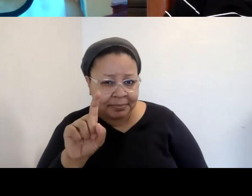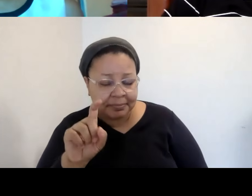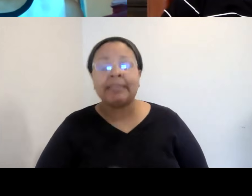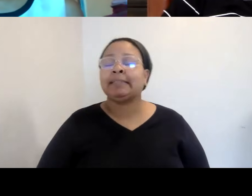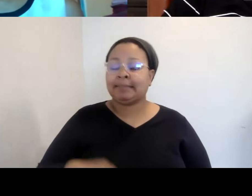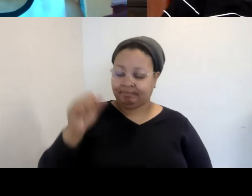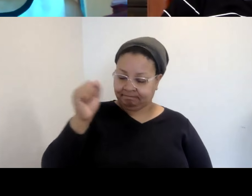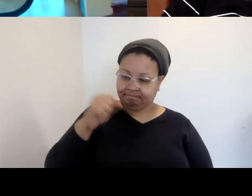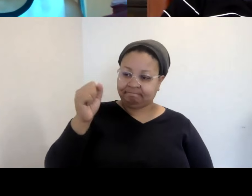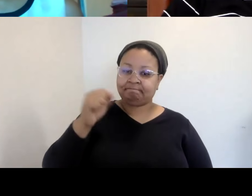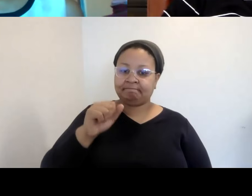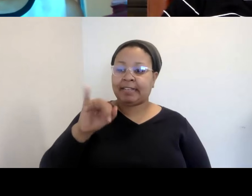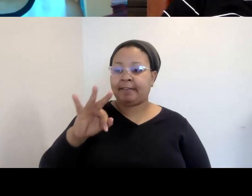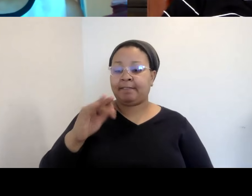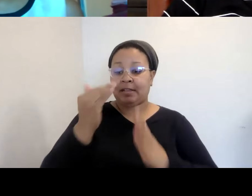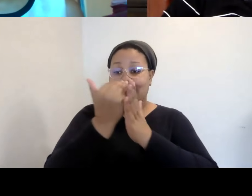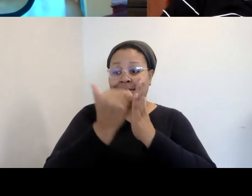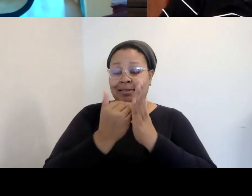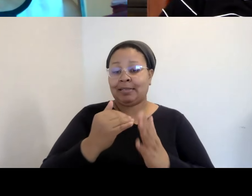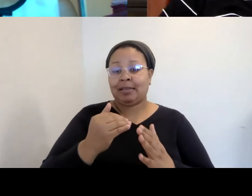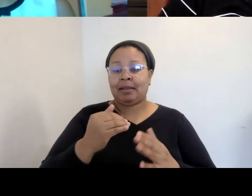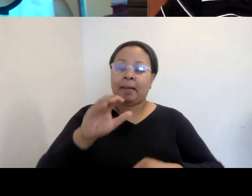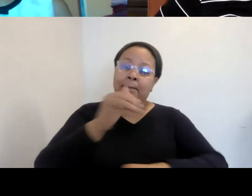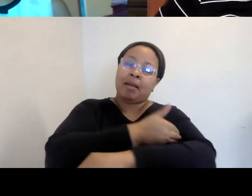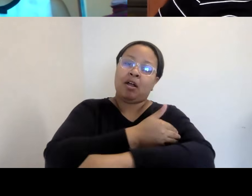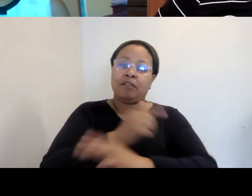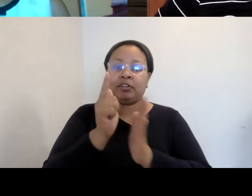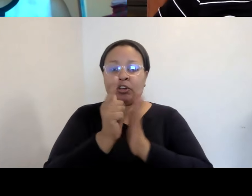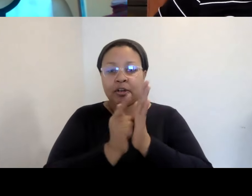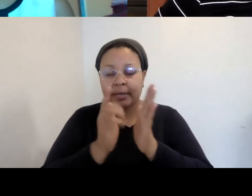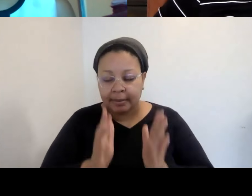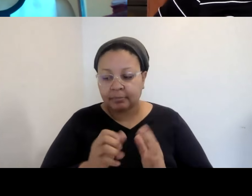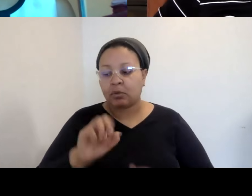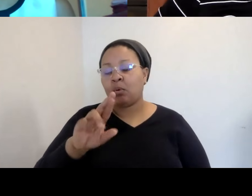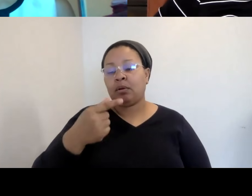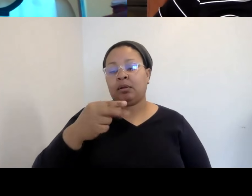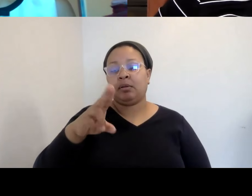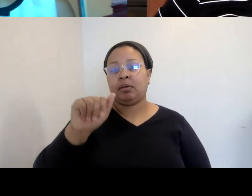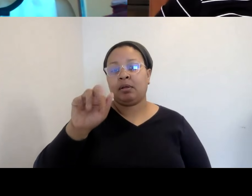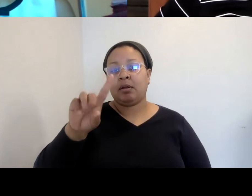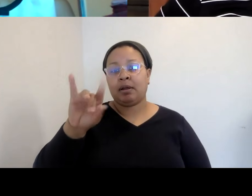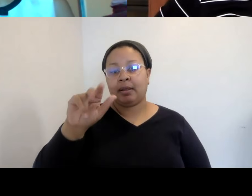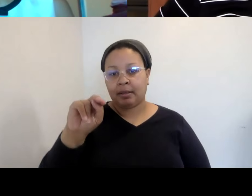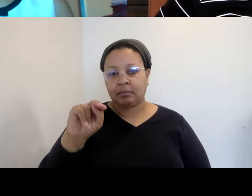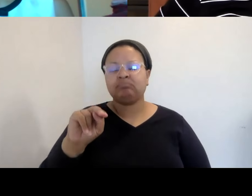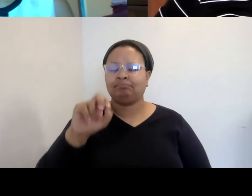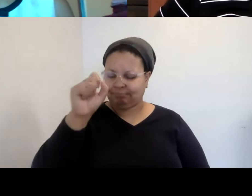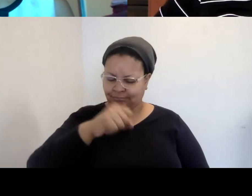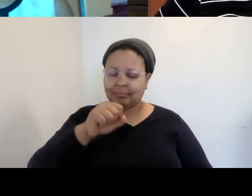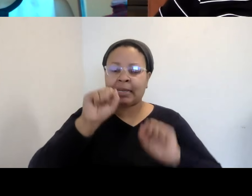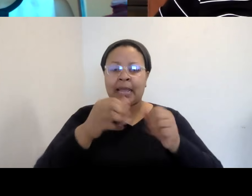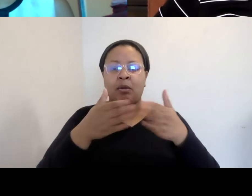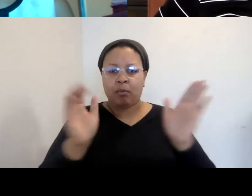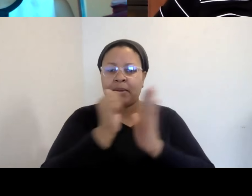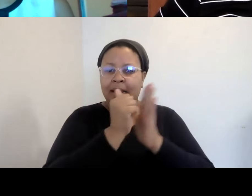they're listed as their guardian or power of attorney, they can definitely open an account for them. If anything changes